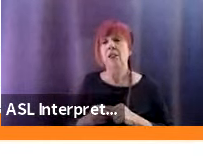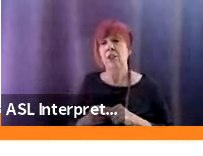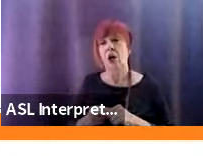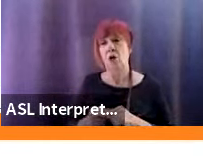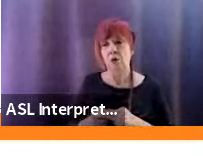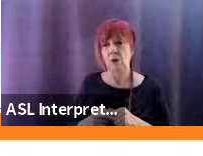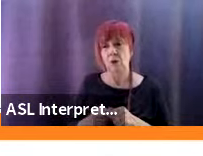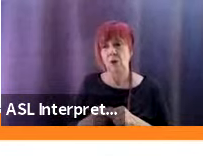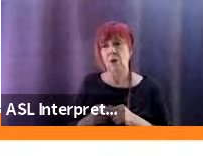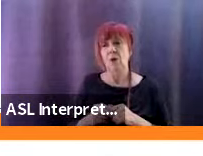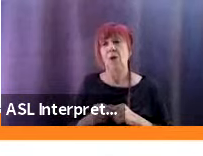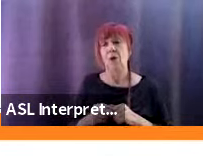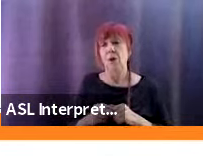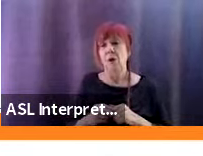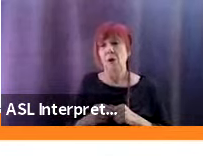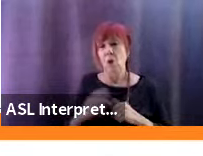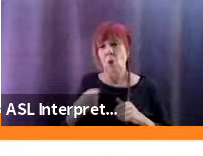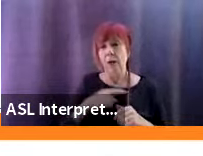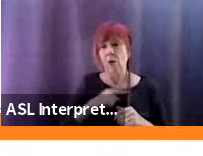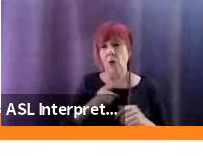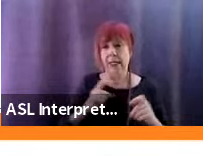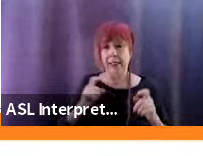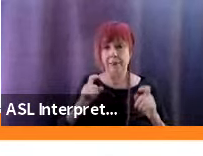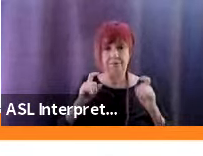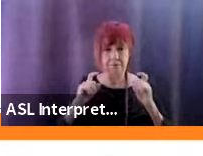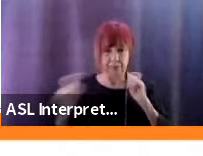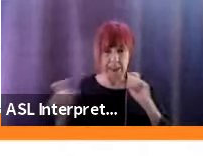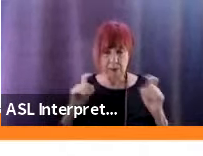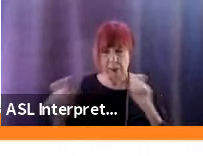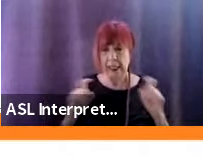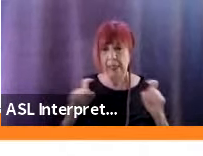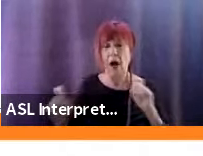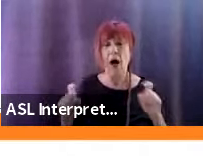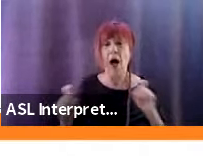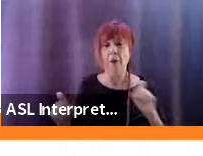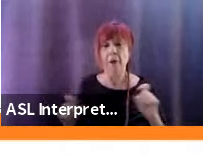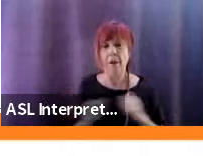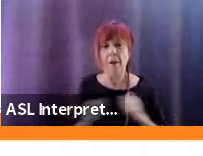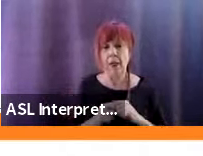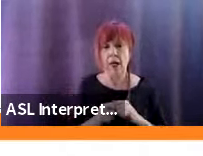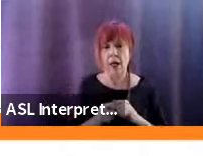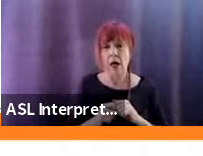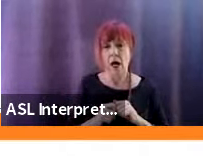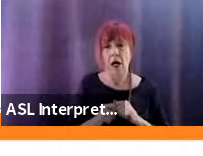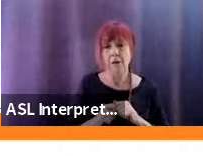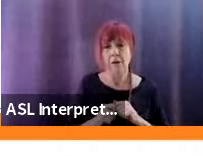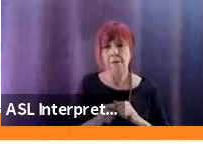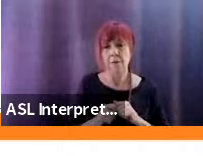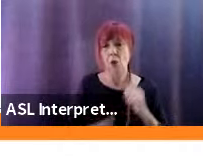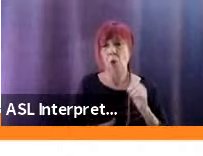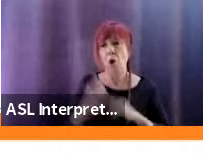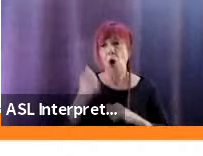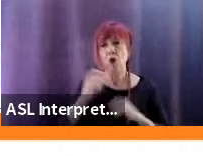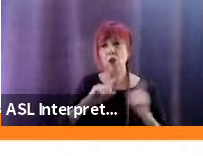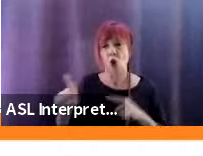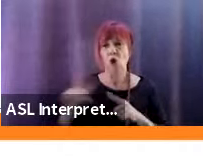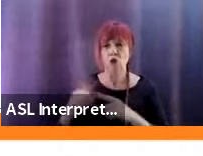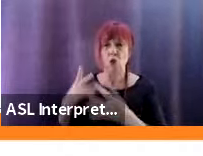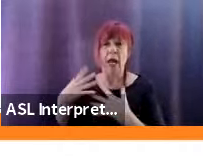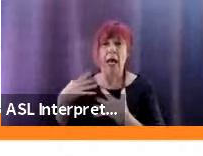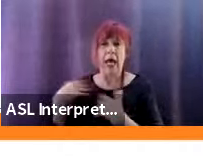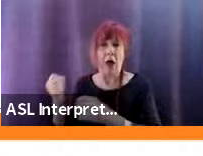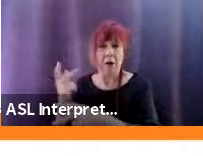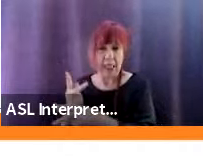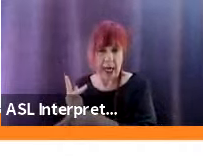geography, we then split them up between the providers within the geography. Right now, that is the lion's share going to the local health jurisdiction and